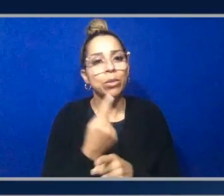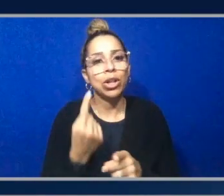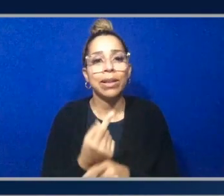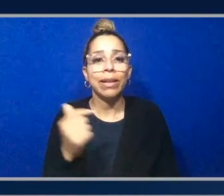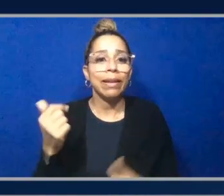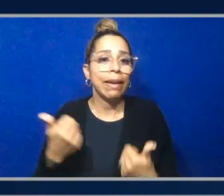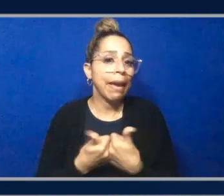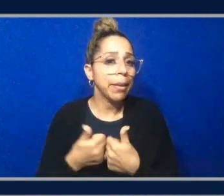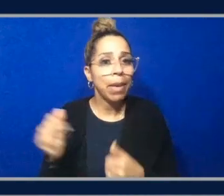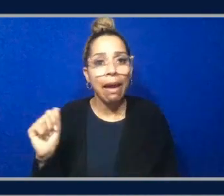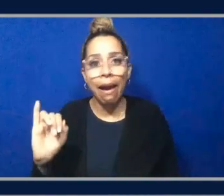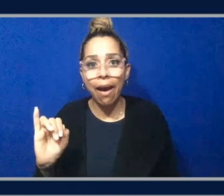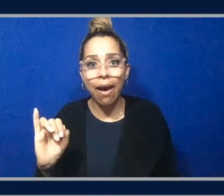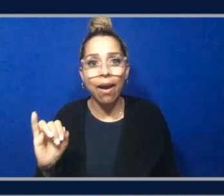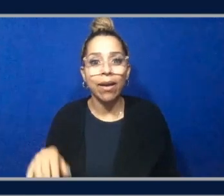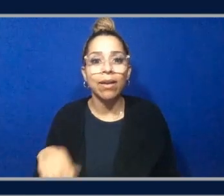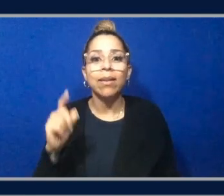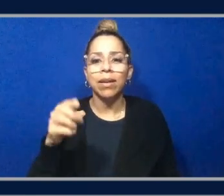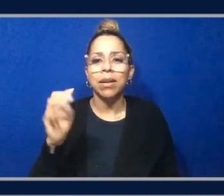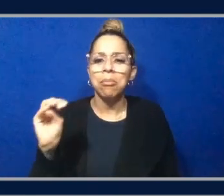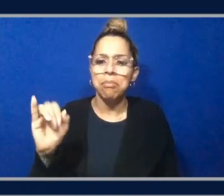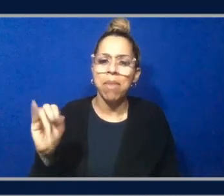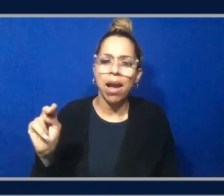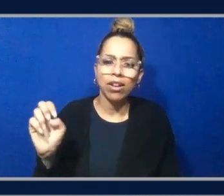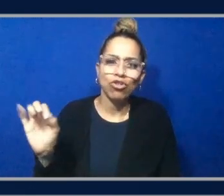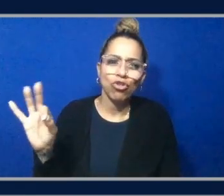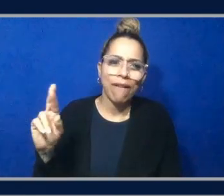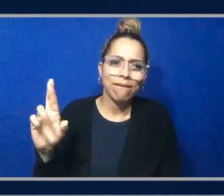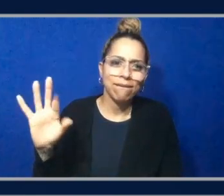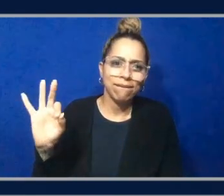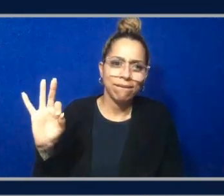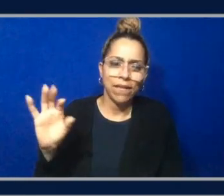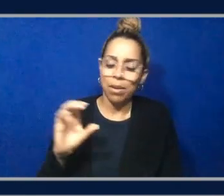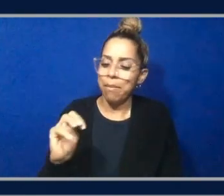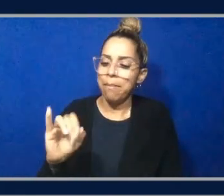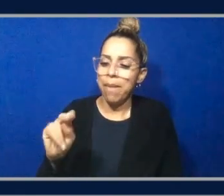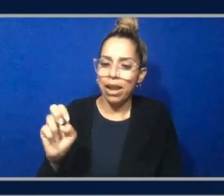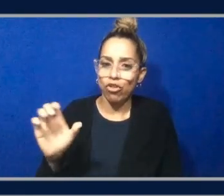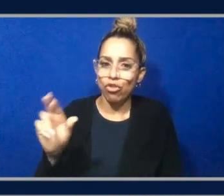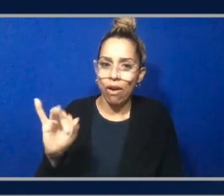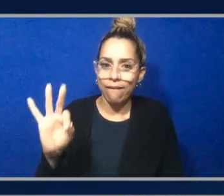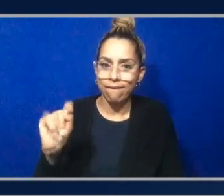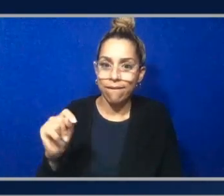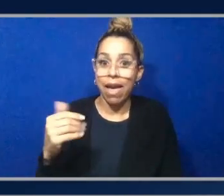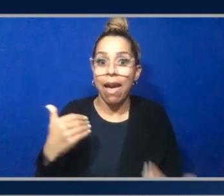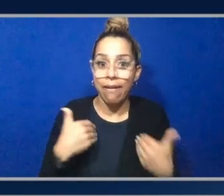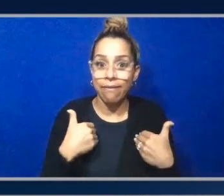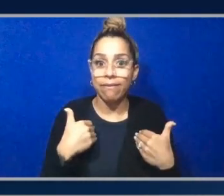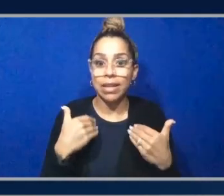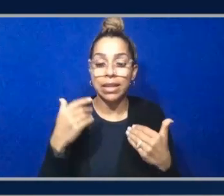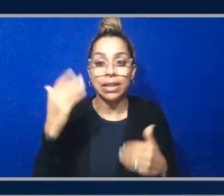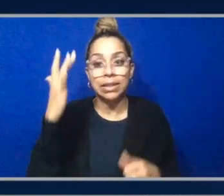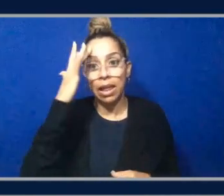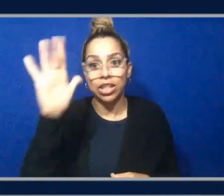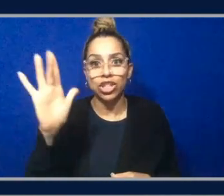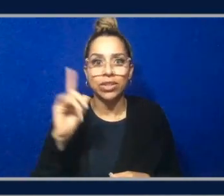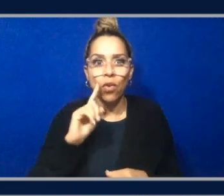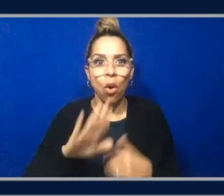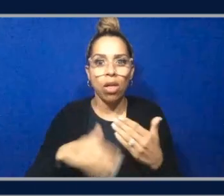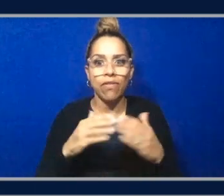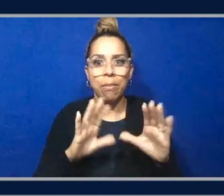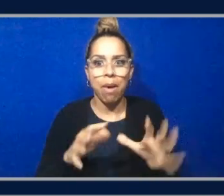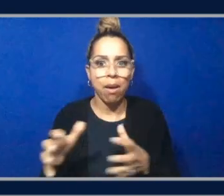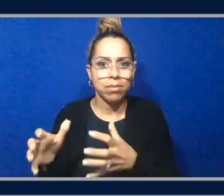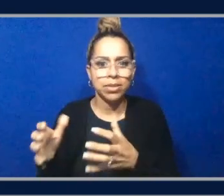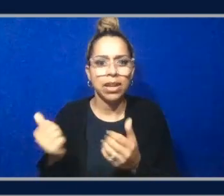Yeah. Minecraft has artificial intelligence for all of its like mobs and all those things, but this is a lot more. There's a chain of thought. There's thinking. There's a lot more involved because it has